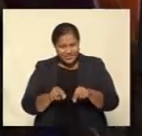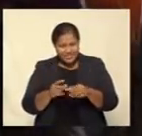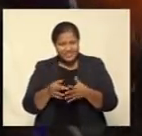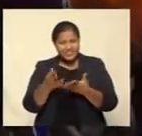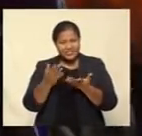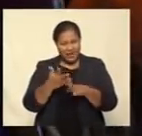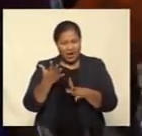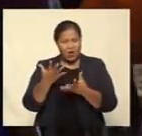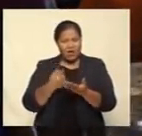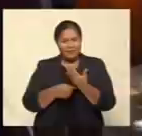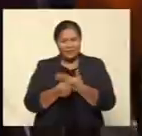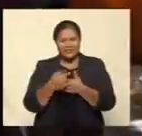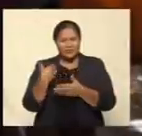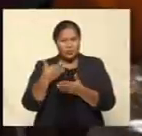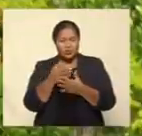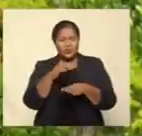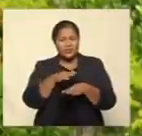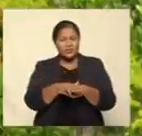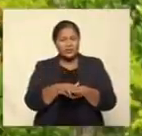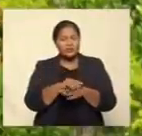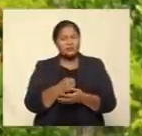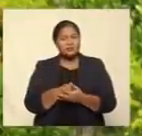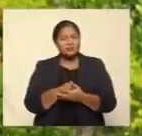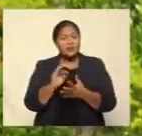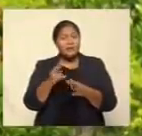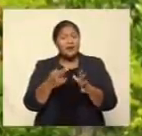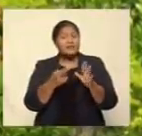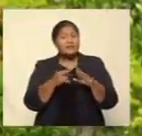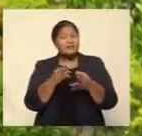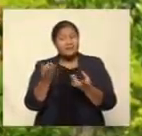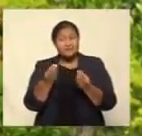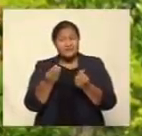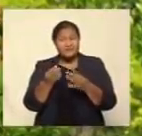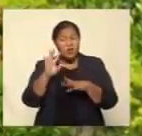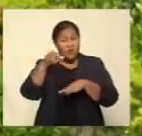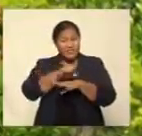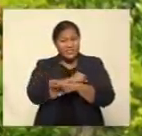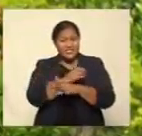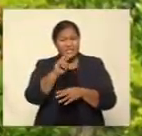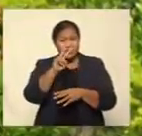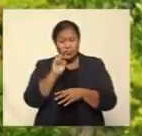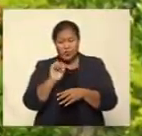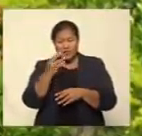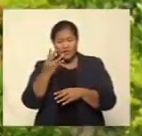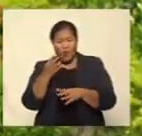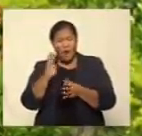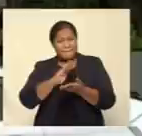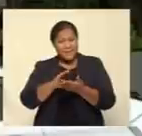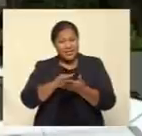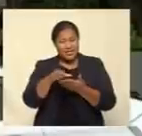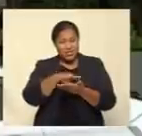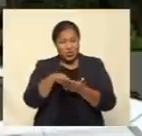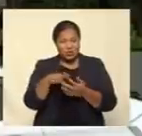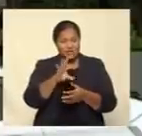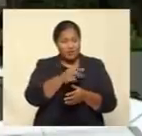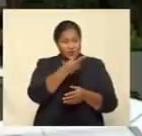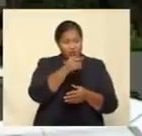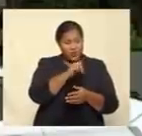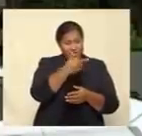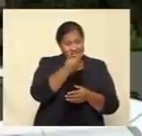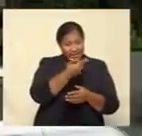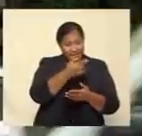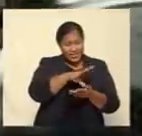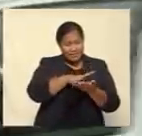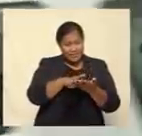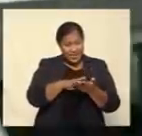year and month. Foreign reserves in March increased to over $2.34 billion from $2.17 billion